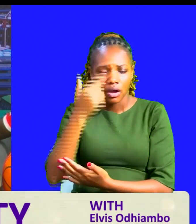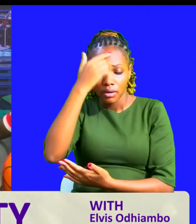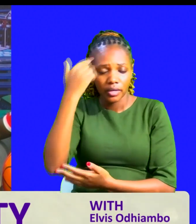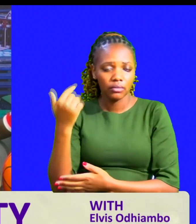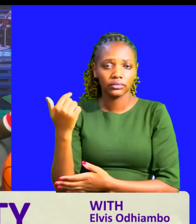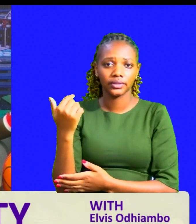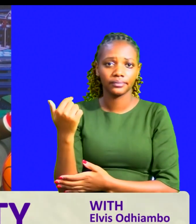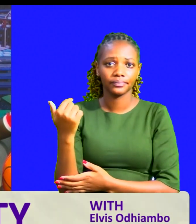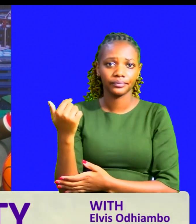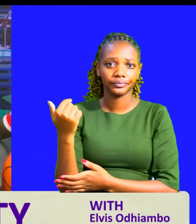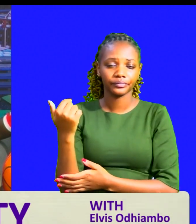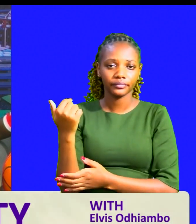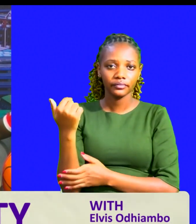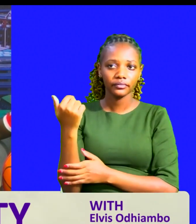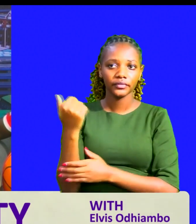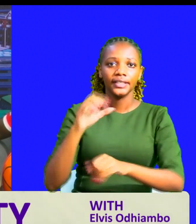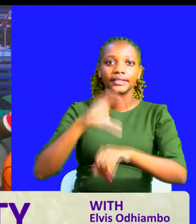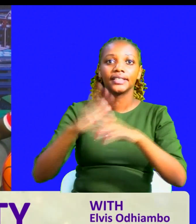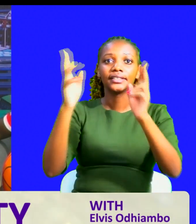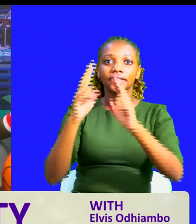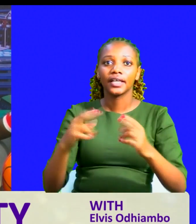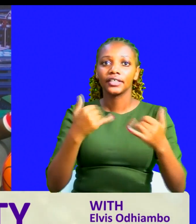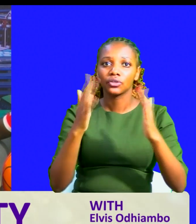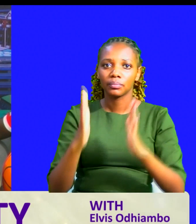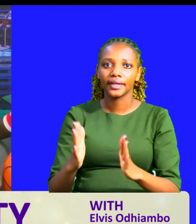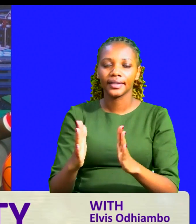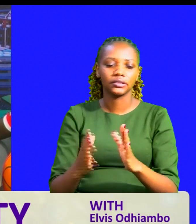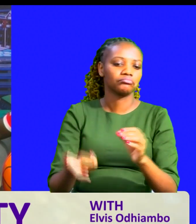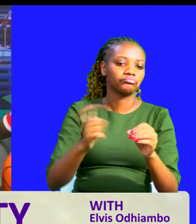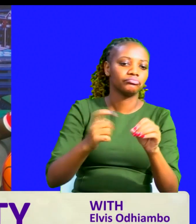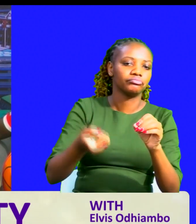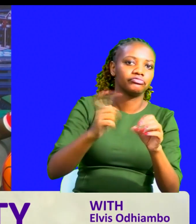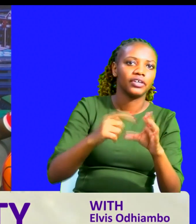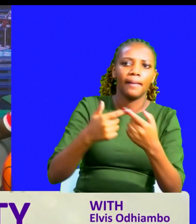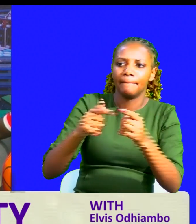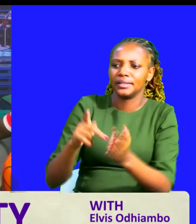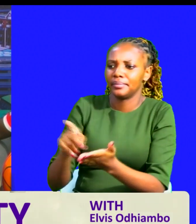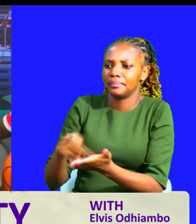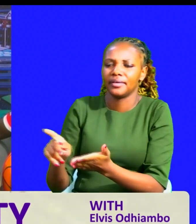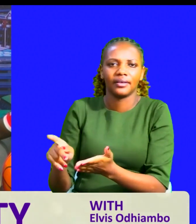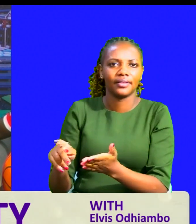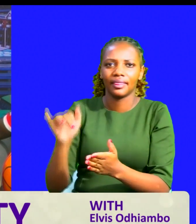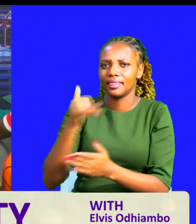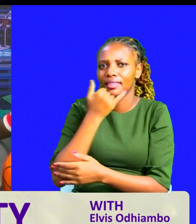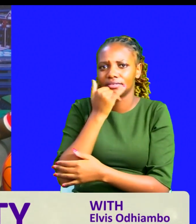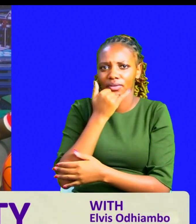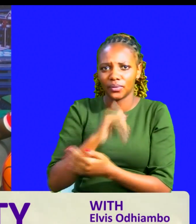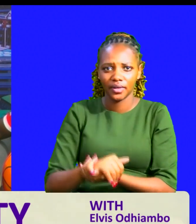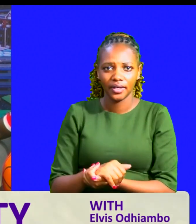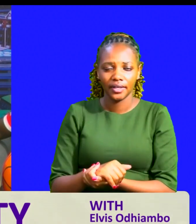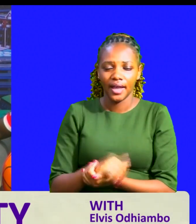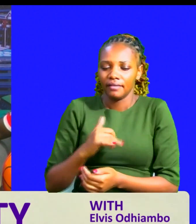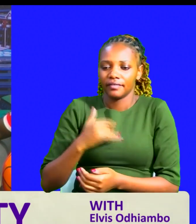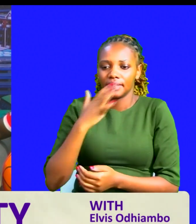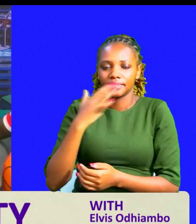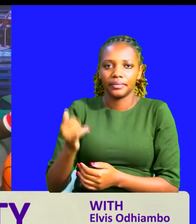of getting international players to the club, but then again you don't end up paying them, because without a doubt, of course, they bring